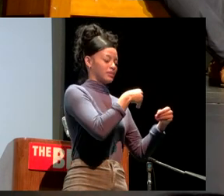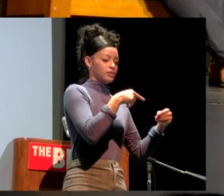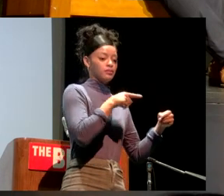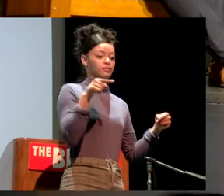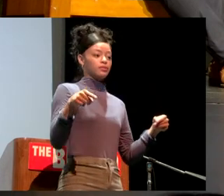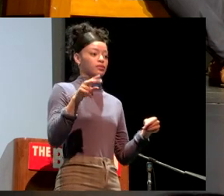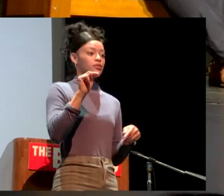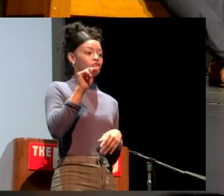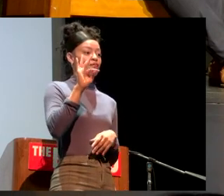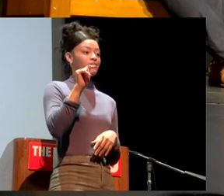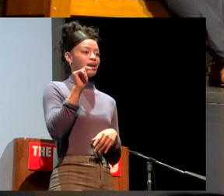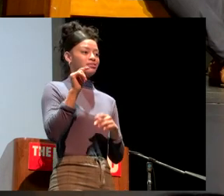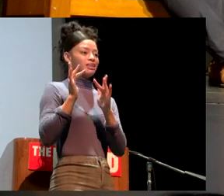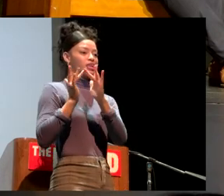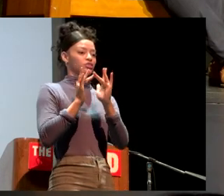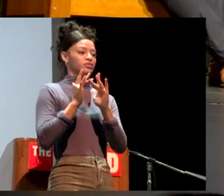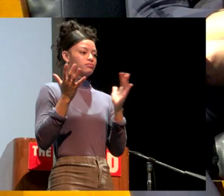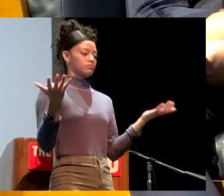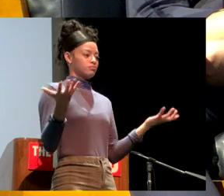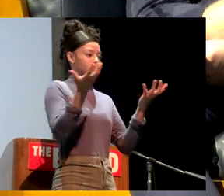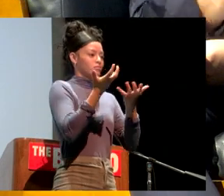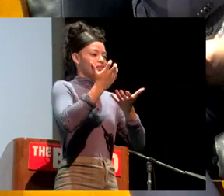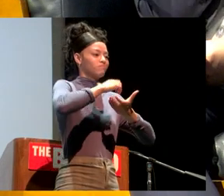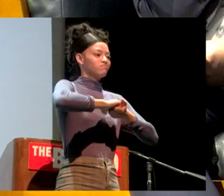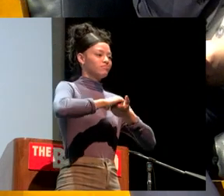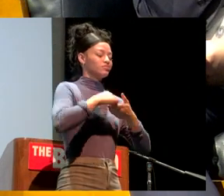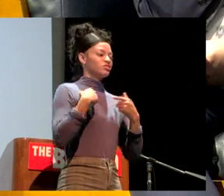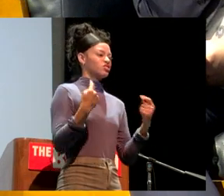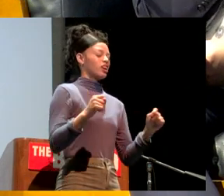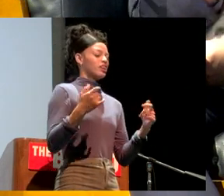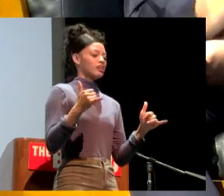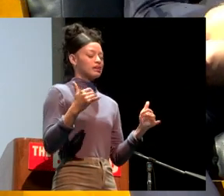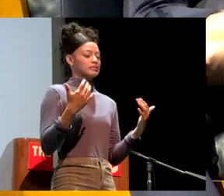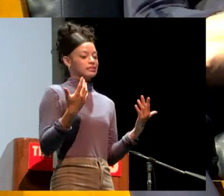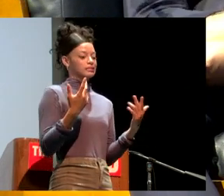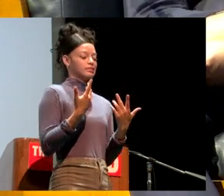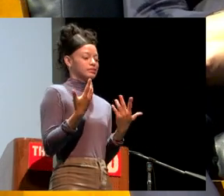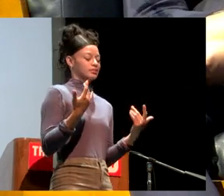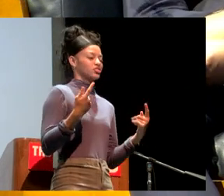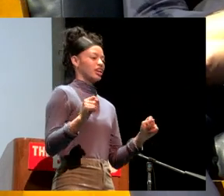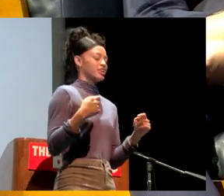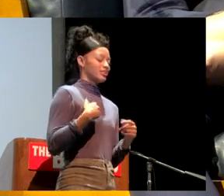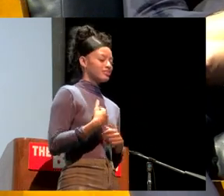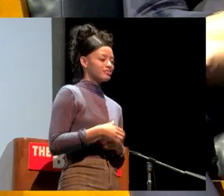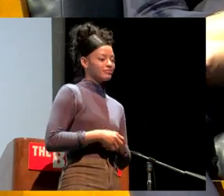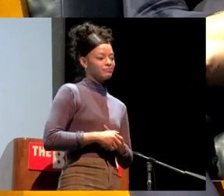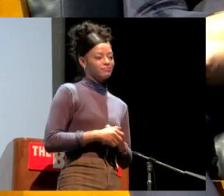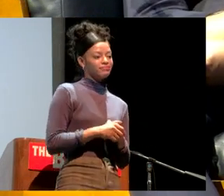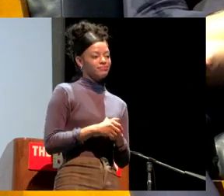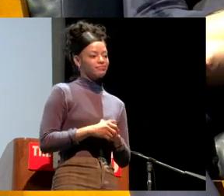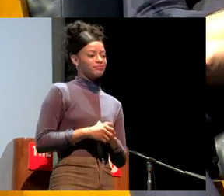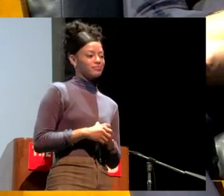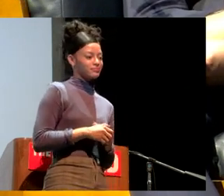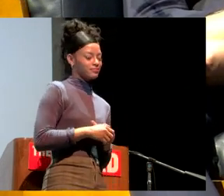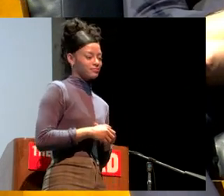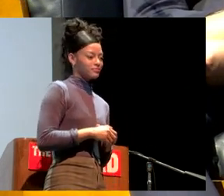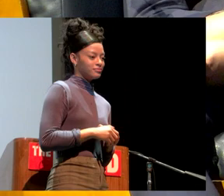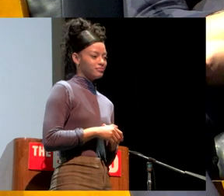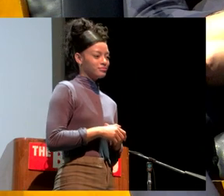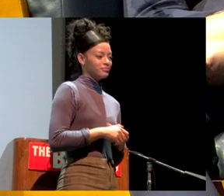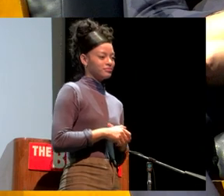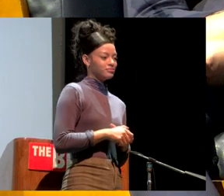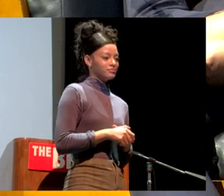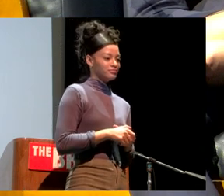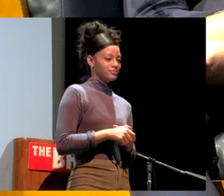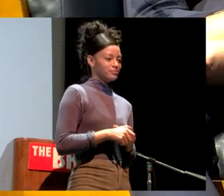etc., and we had to bring, you know, a lot of the digital in the physical, and, you know, you had this t-shirt that you're soon getting the digital, by the way, it's not me